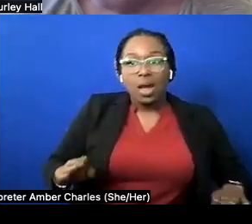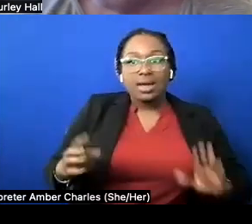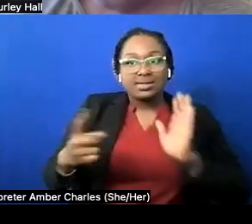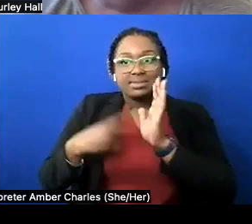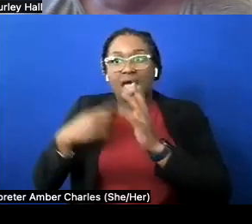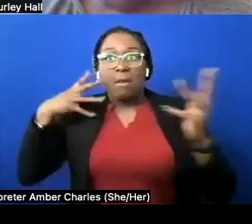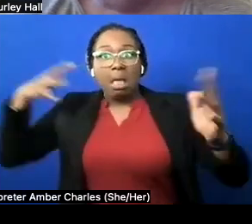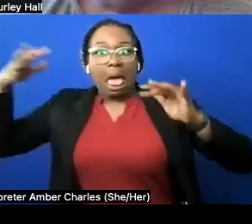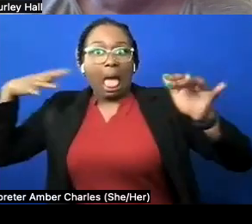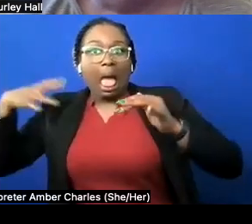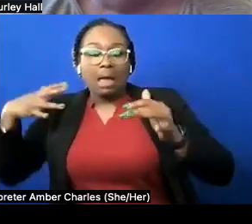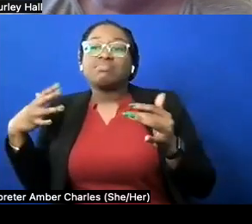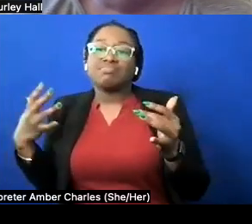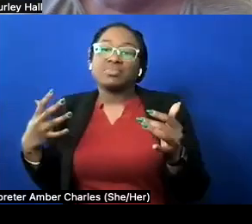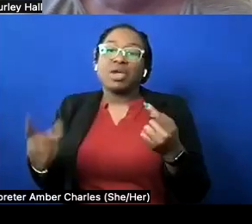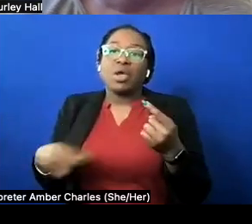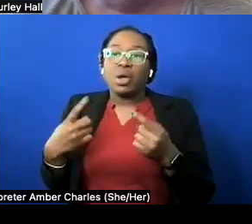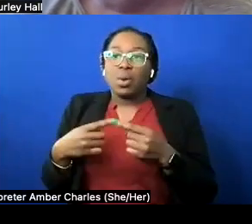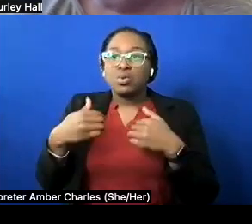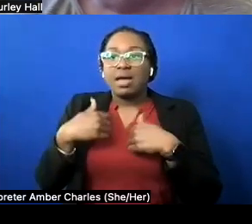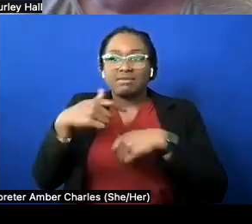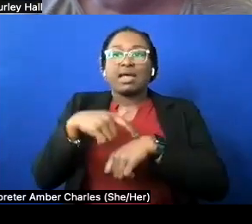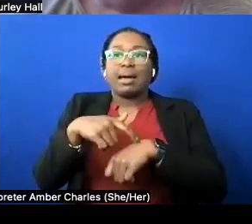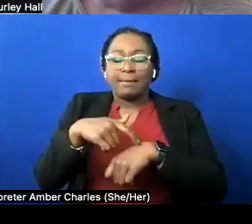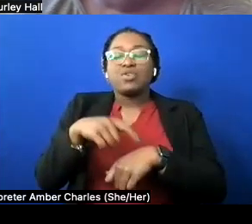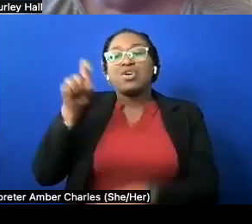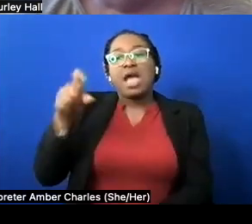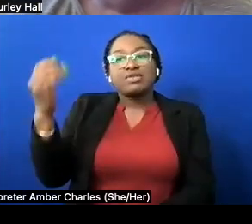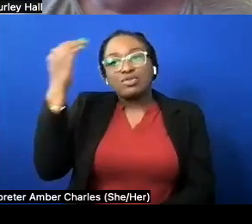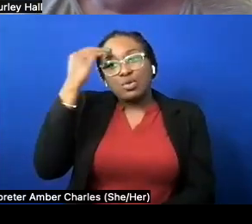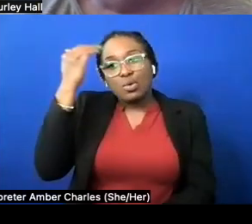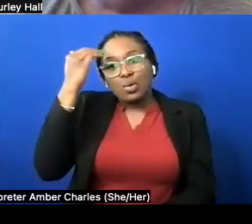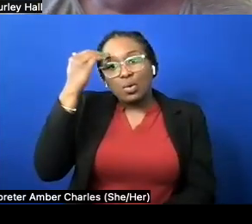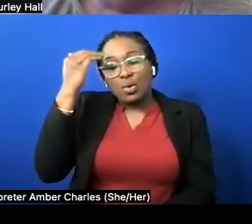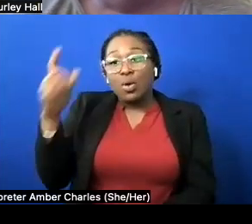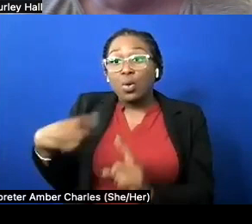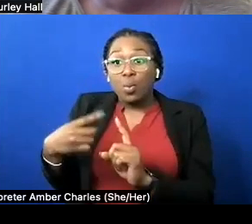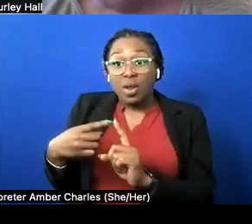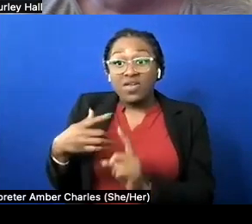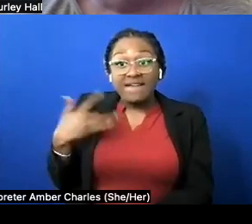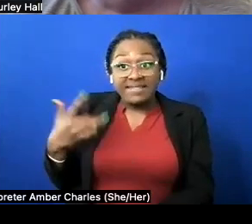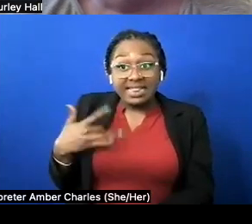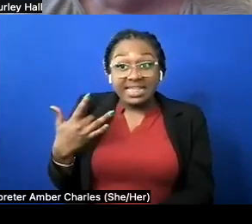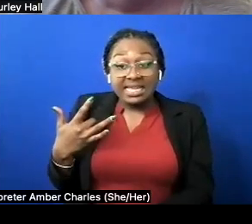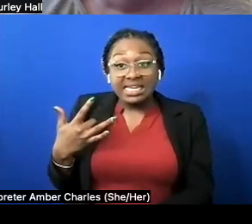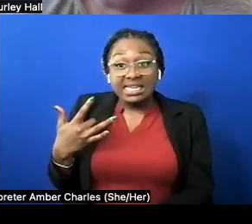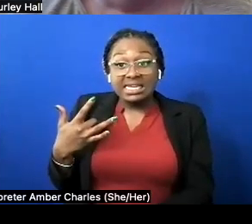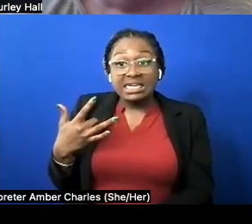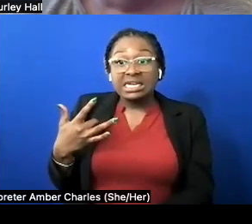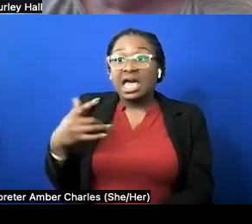it just, there comes a time where you just have to know, this is who, when you're filling out, like Brittany said, when you're completing, I